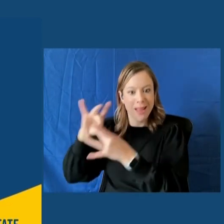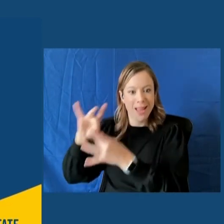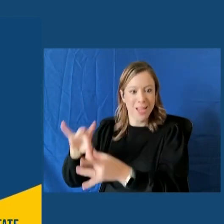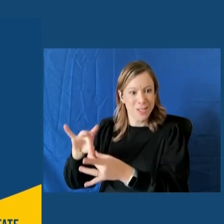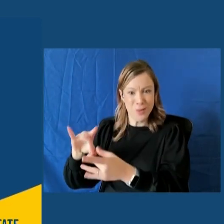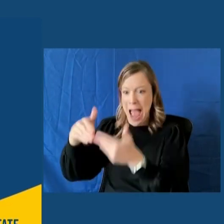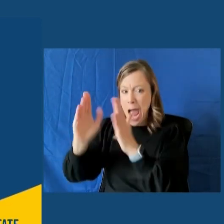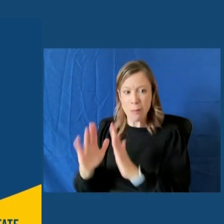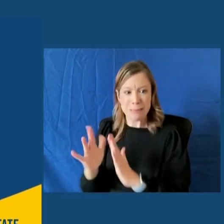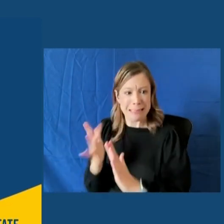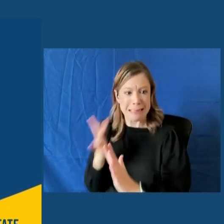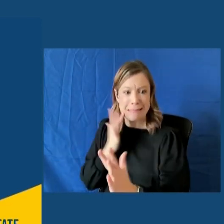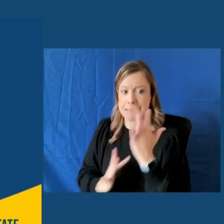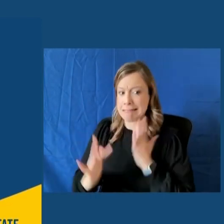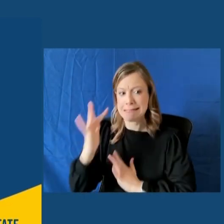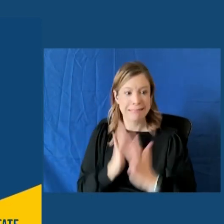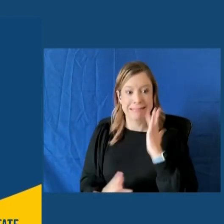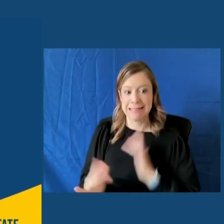York.